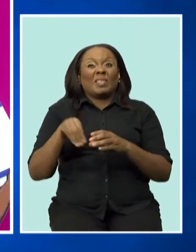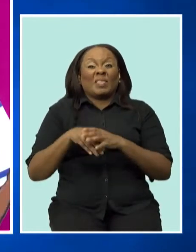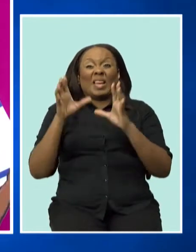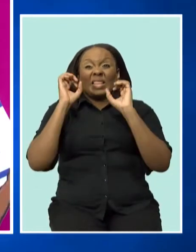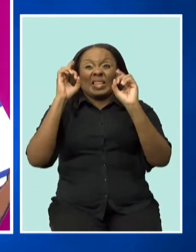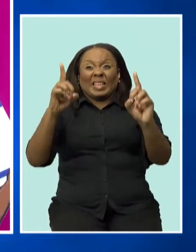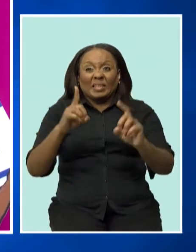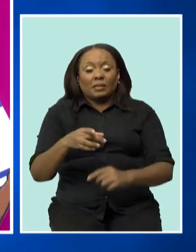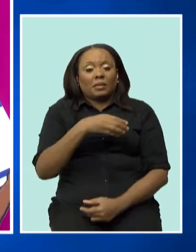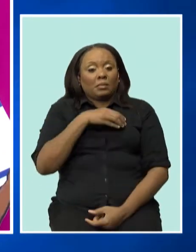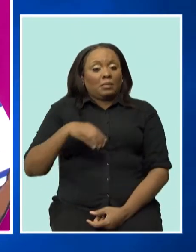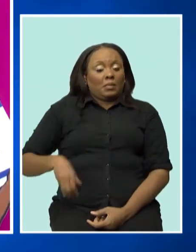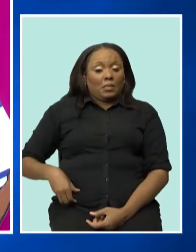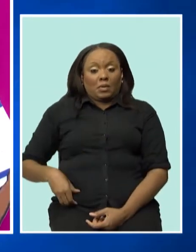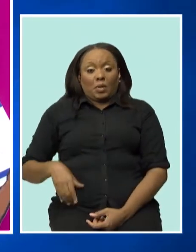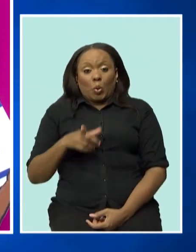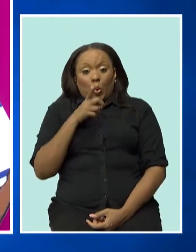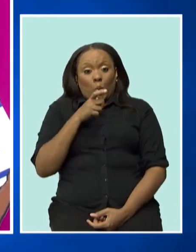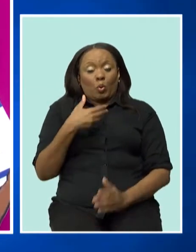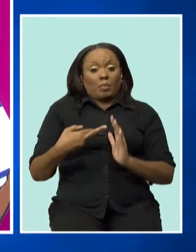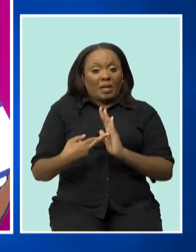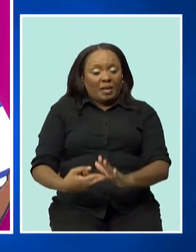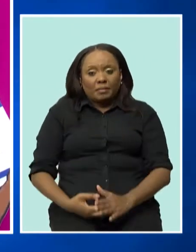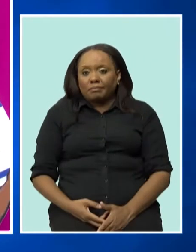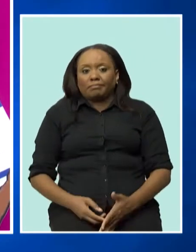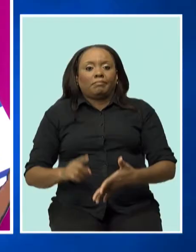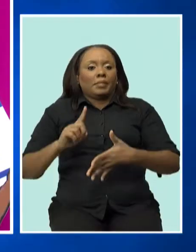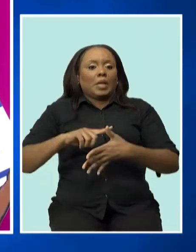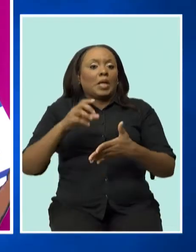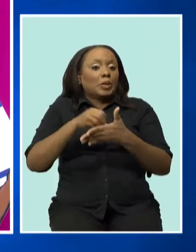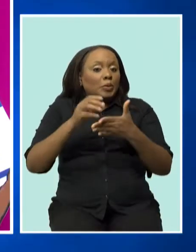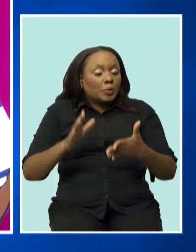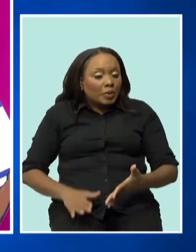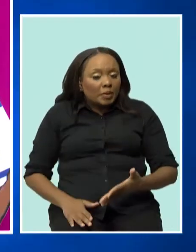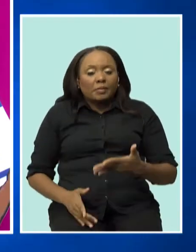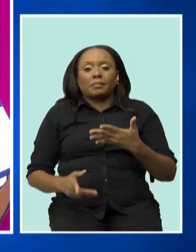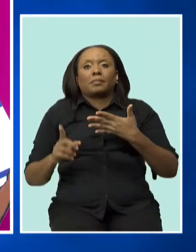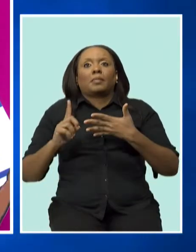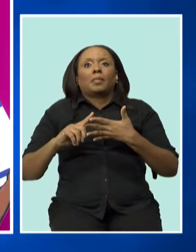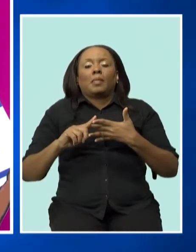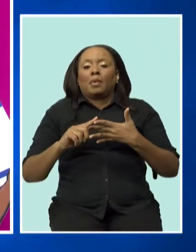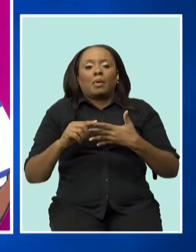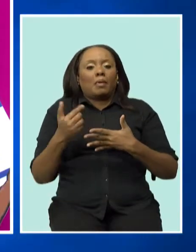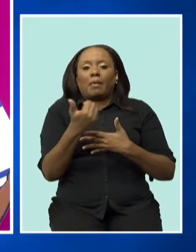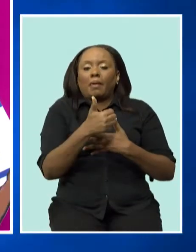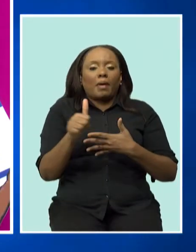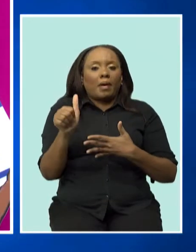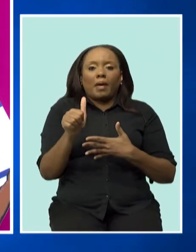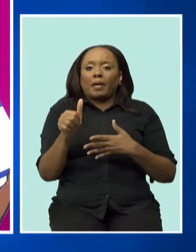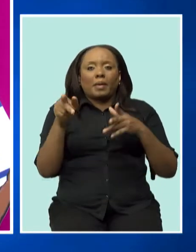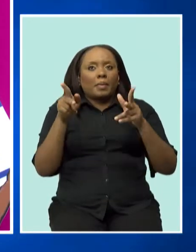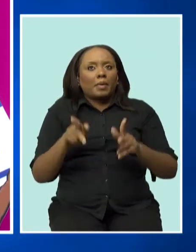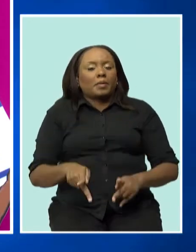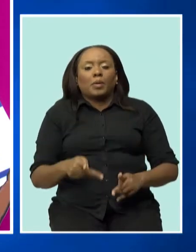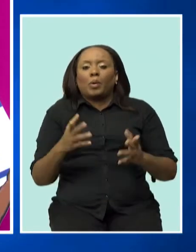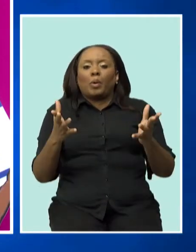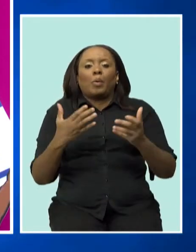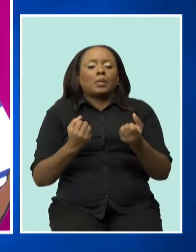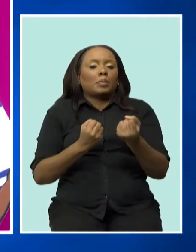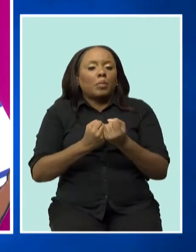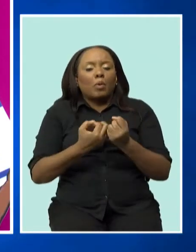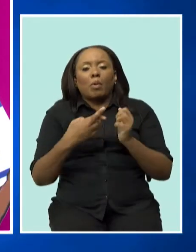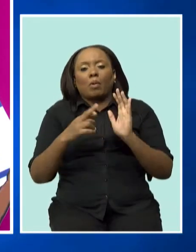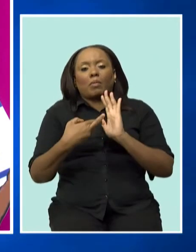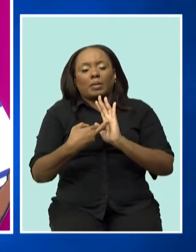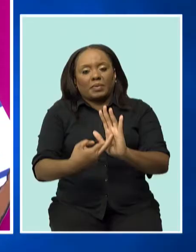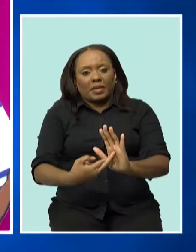can be either a student or students or any person affiliated with and approved by the school. Choose